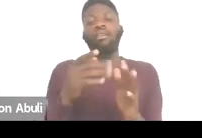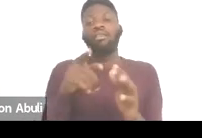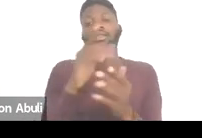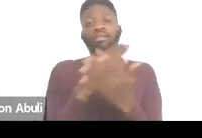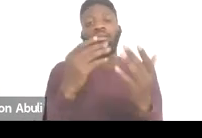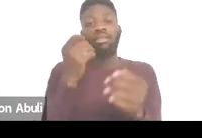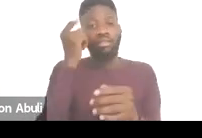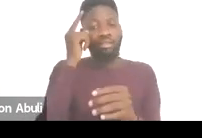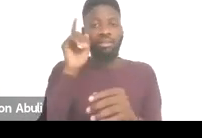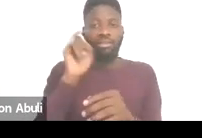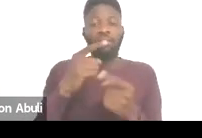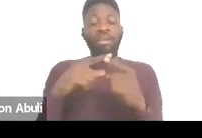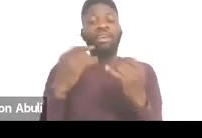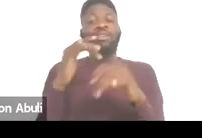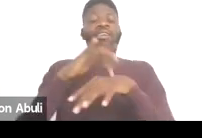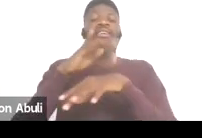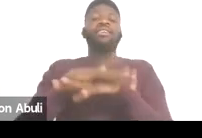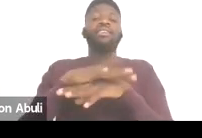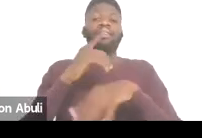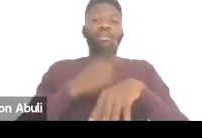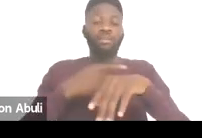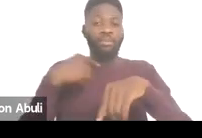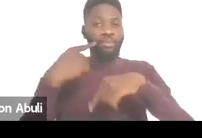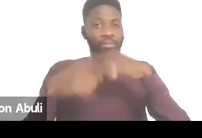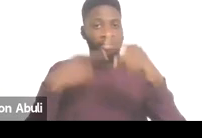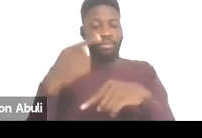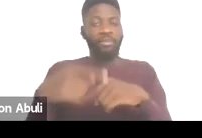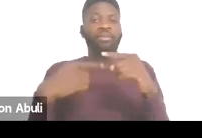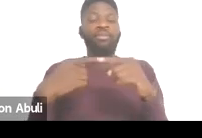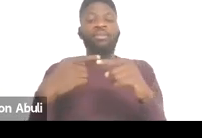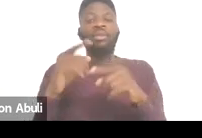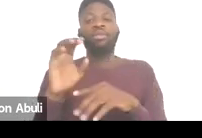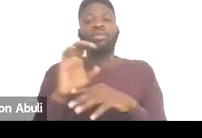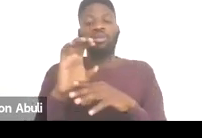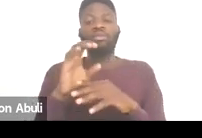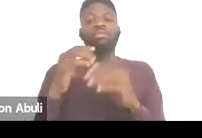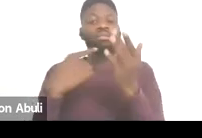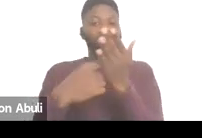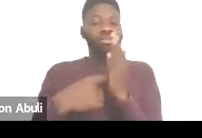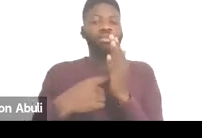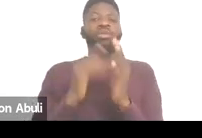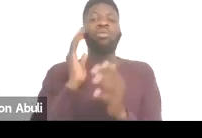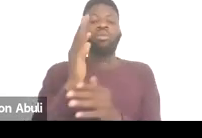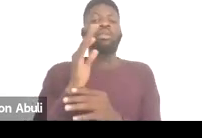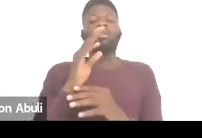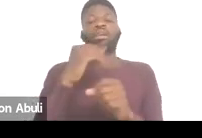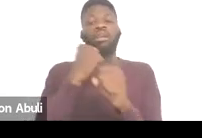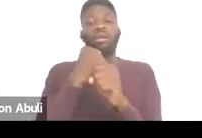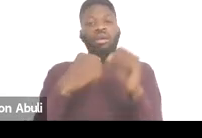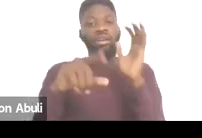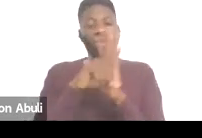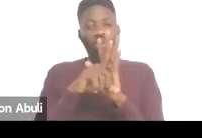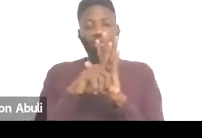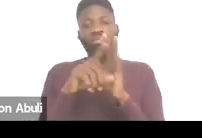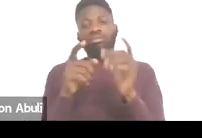it is too early in the day. As we go to the tail end of the course, we'll be discussing these things about the labor laws regulating employment and